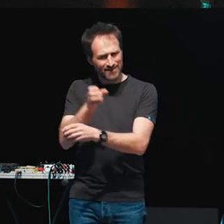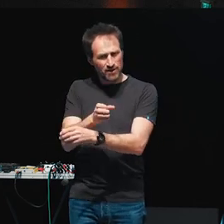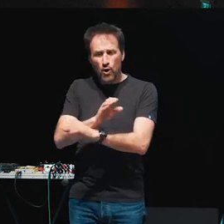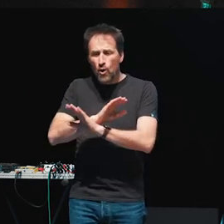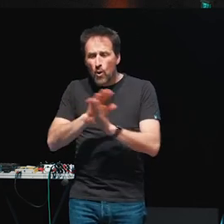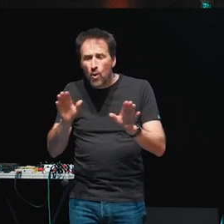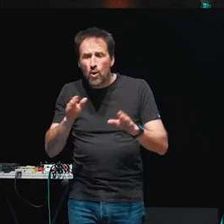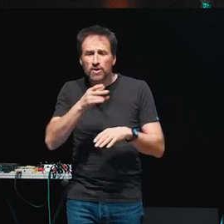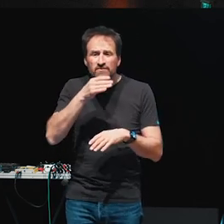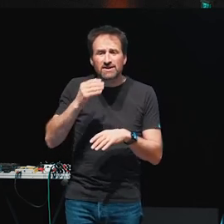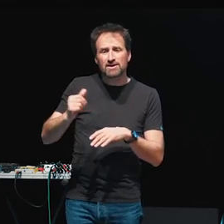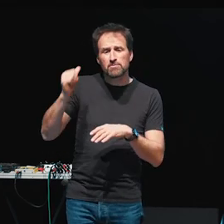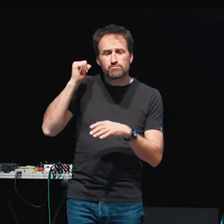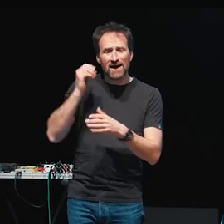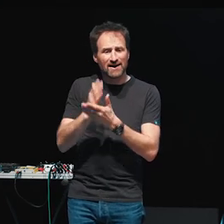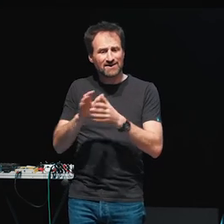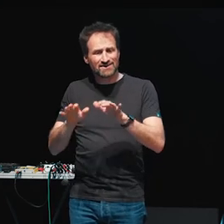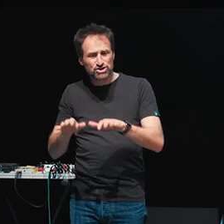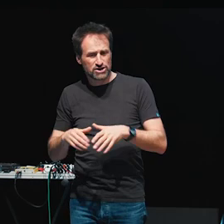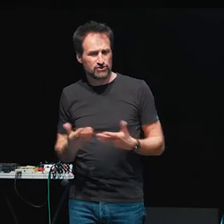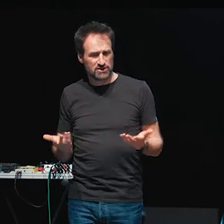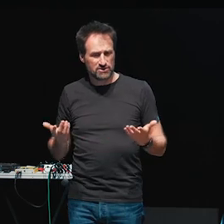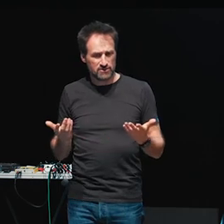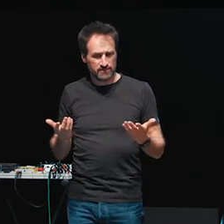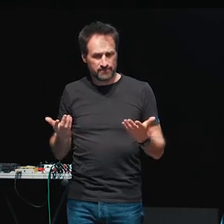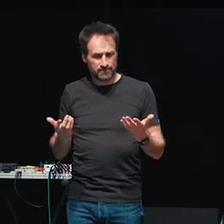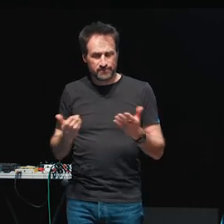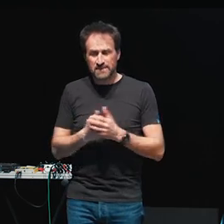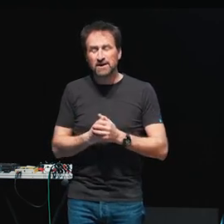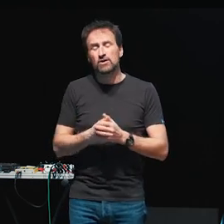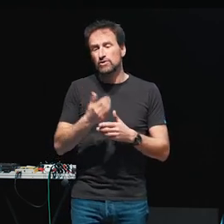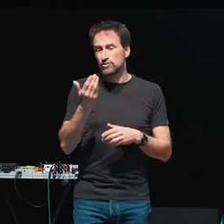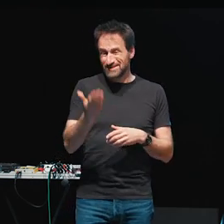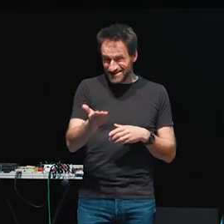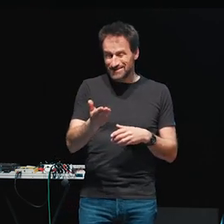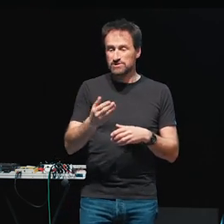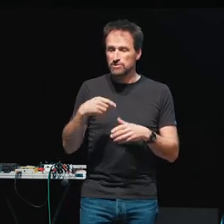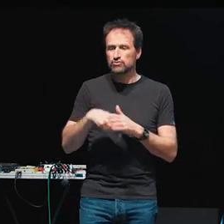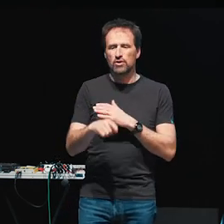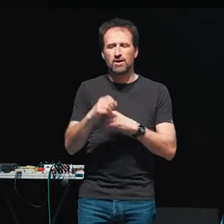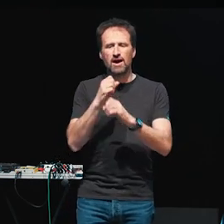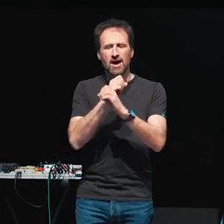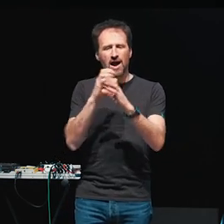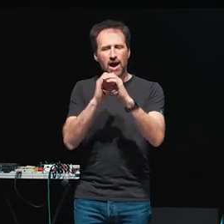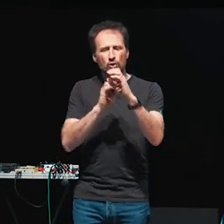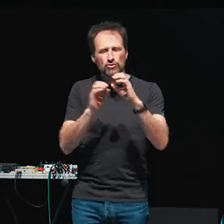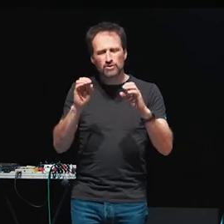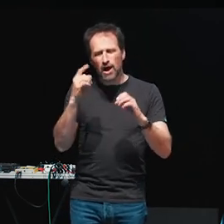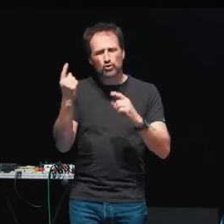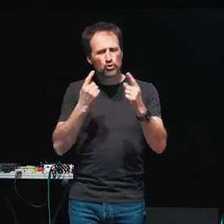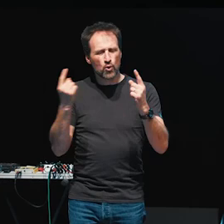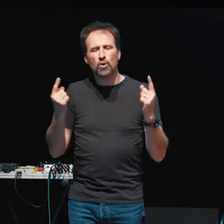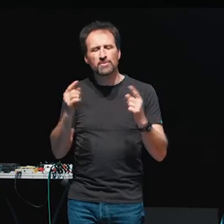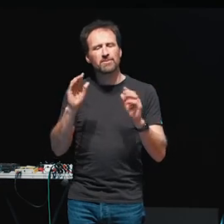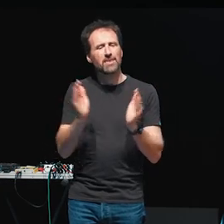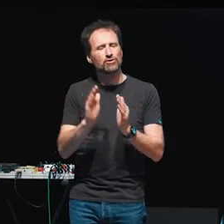back-end re-engineering. And that happens today with these autonomous microservices that you see, or micro frontends, that you can